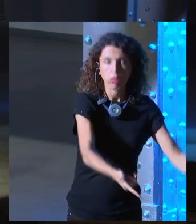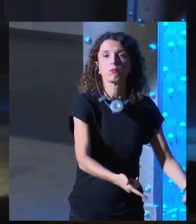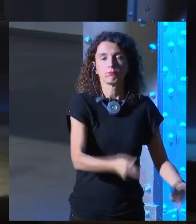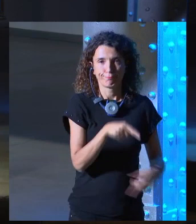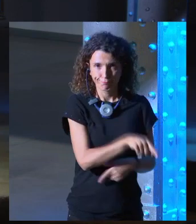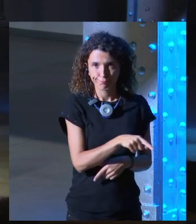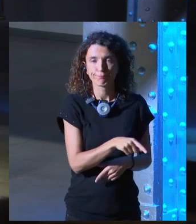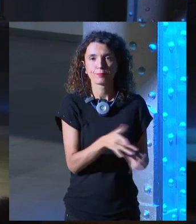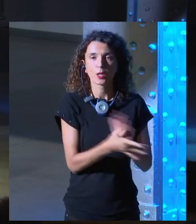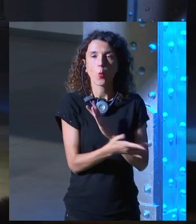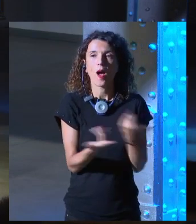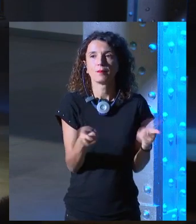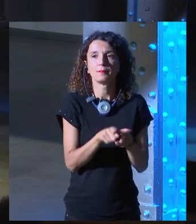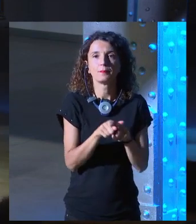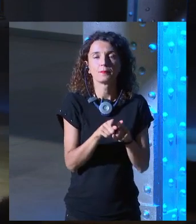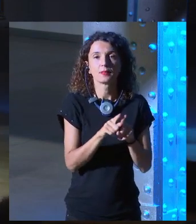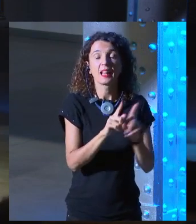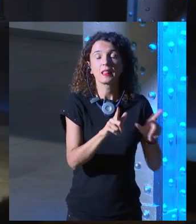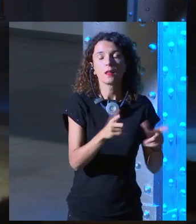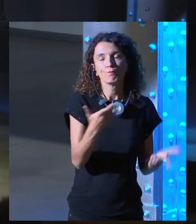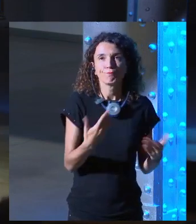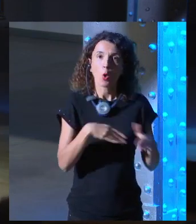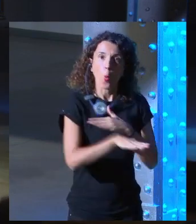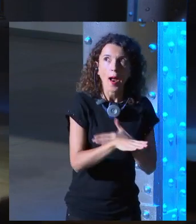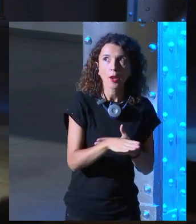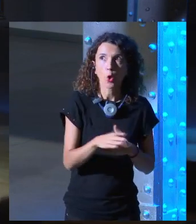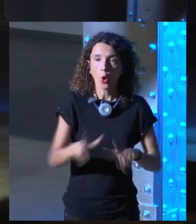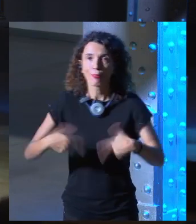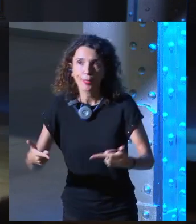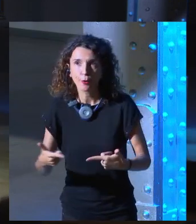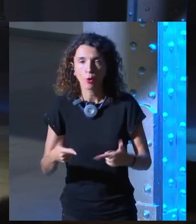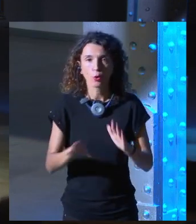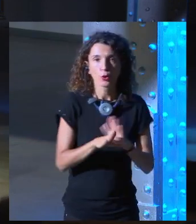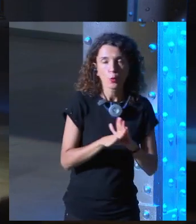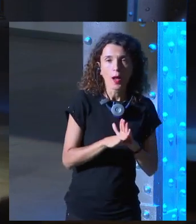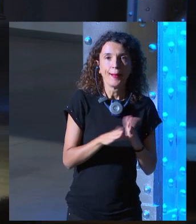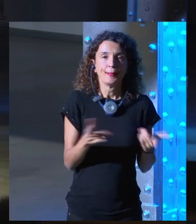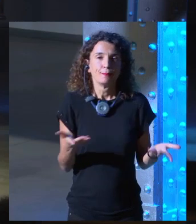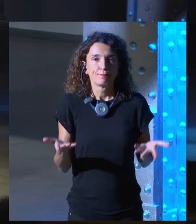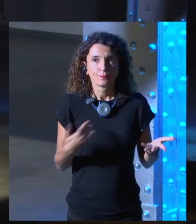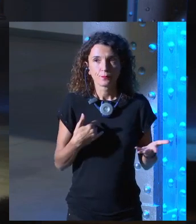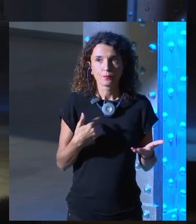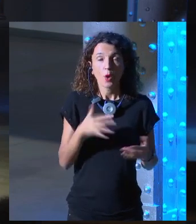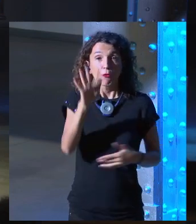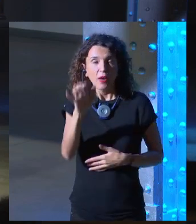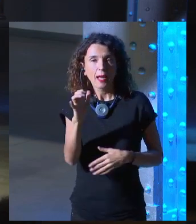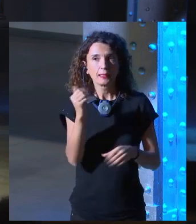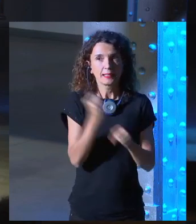knowing what to throw away and knowing how to keep faith with the thing that you're working on, to let it gain its own